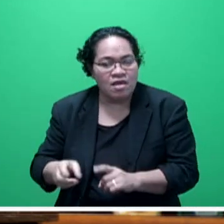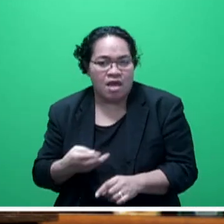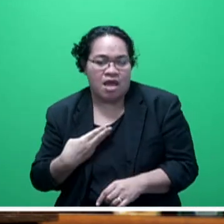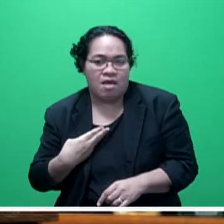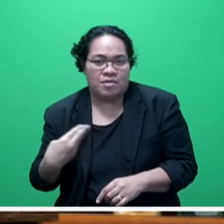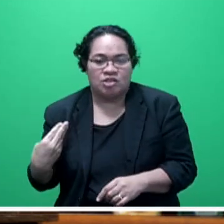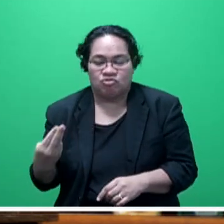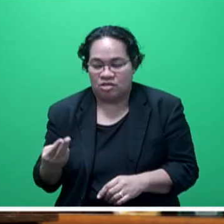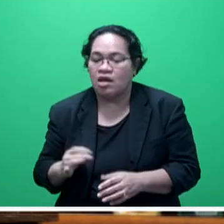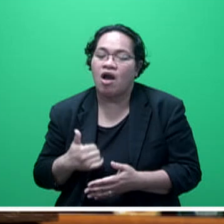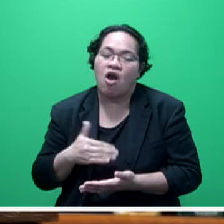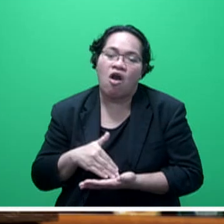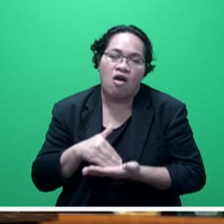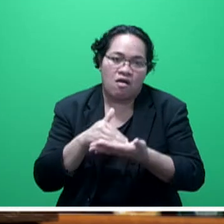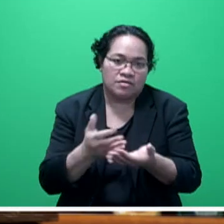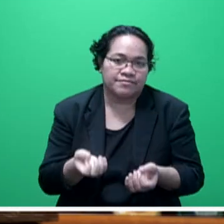their particular areas.